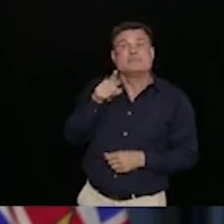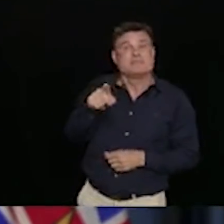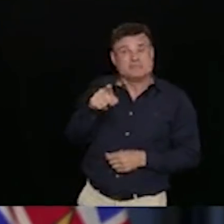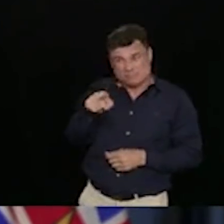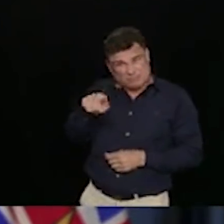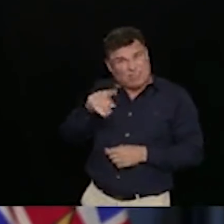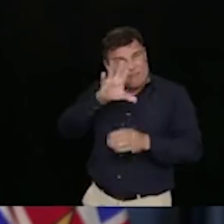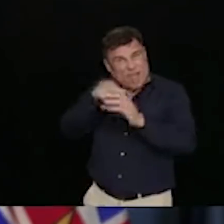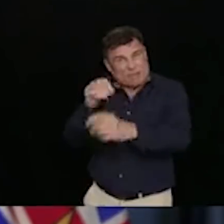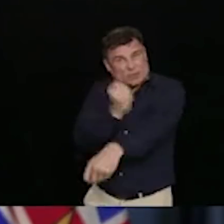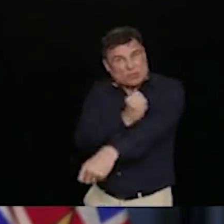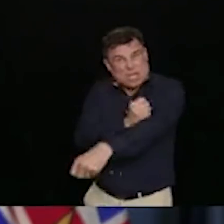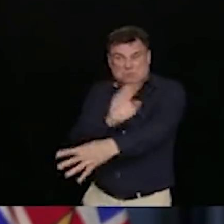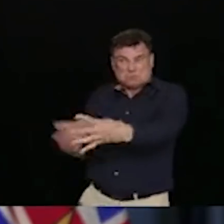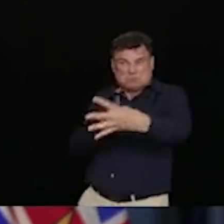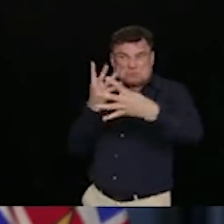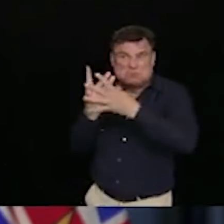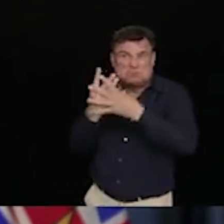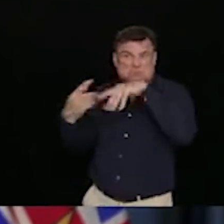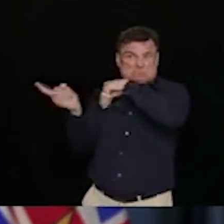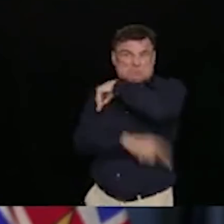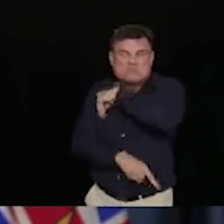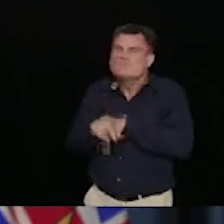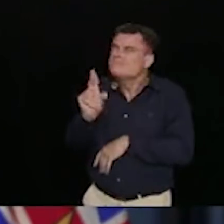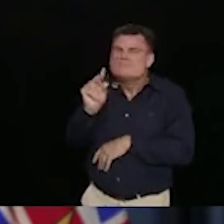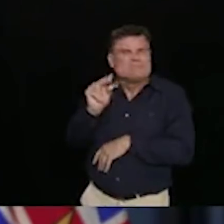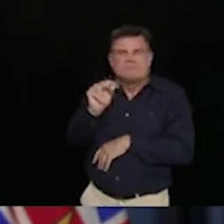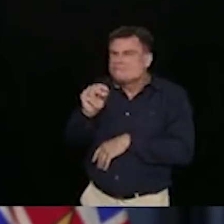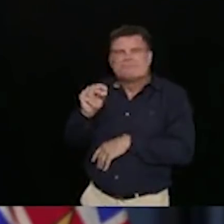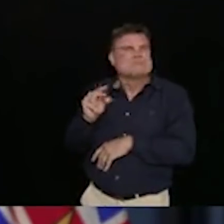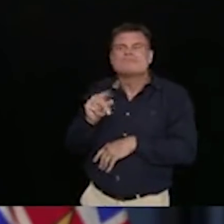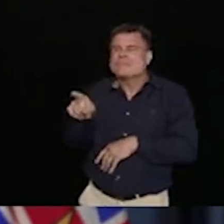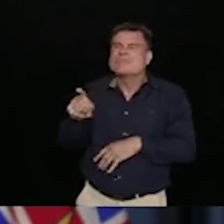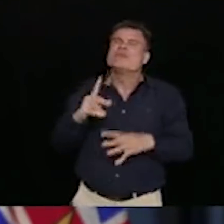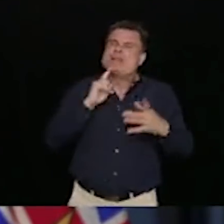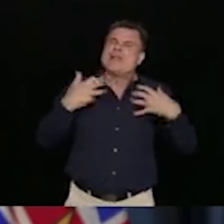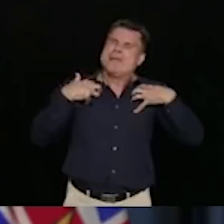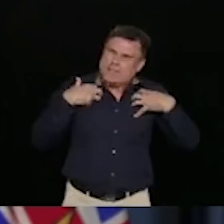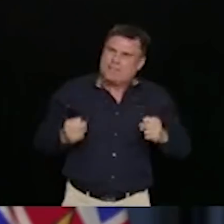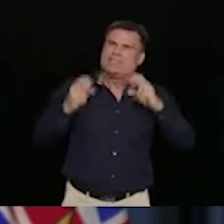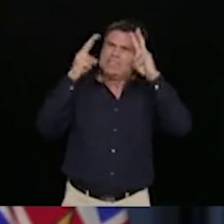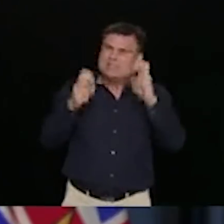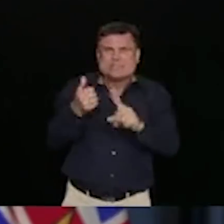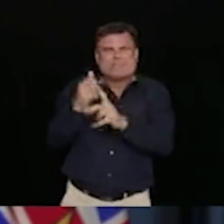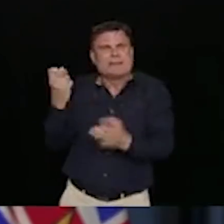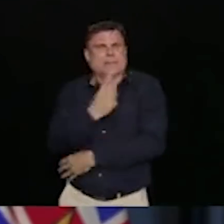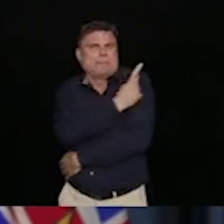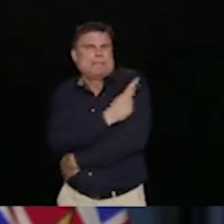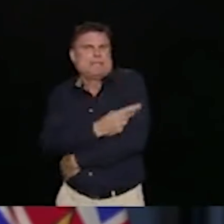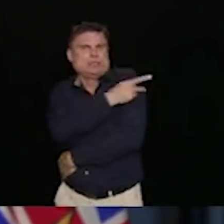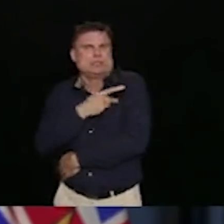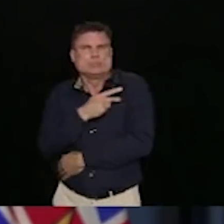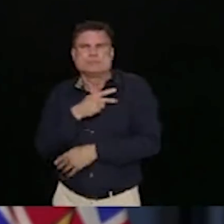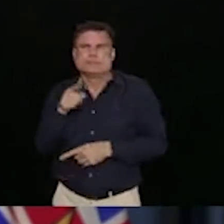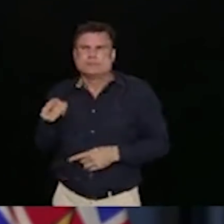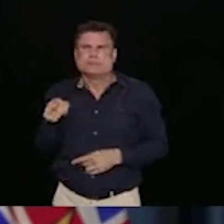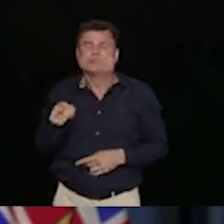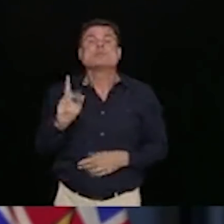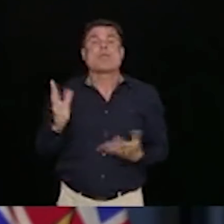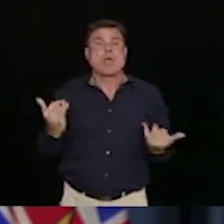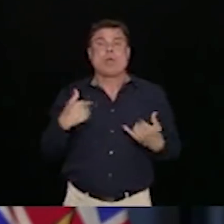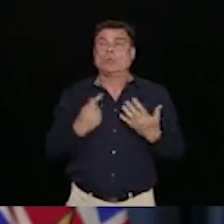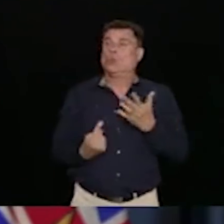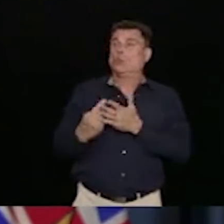patients and they need medical care. As we review the Police Act, which is just underway, we'll be able to look at where we can